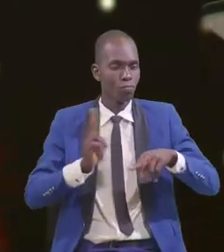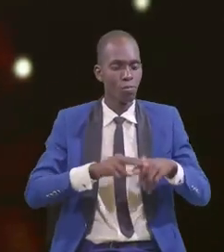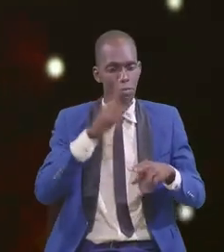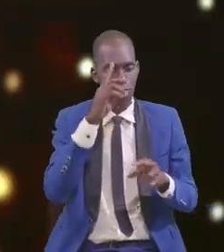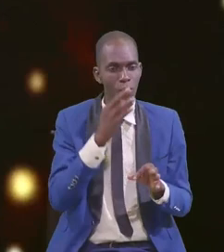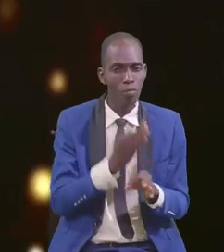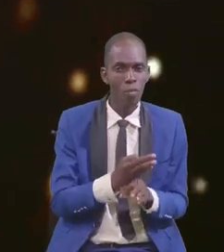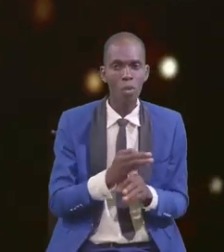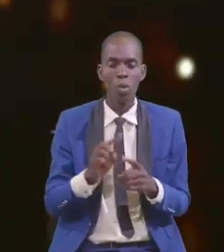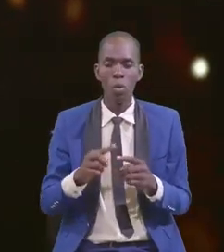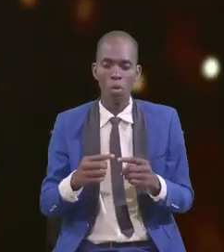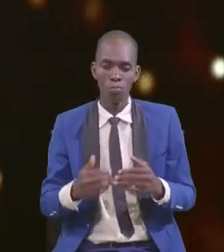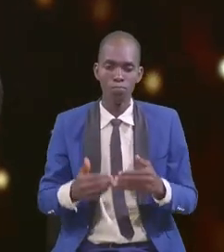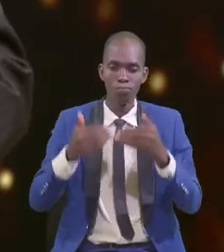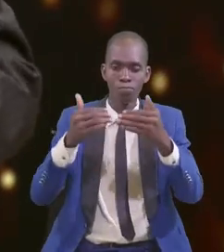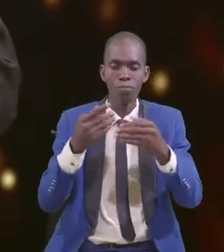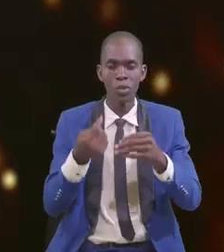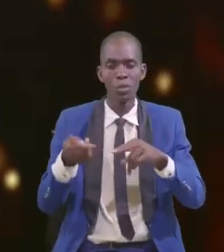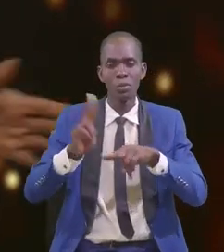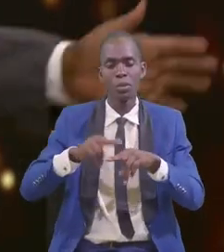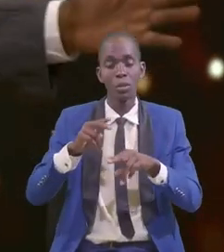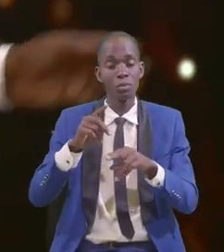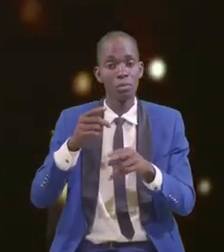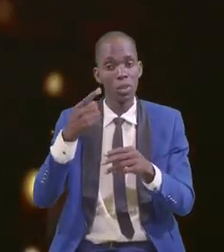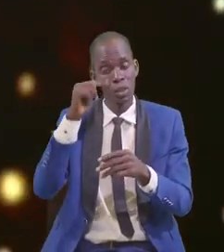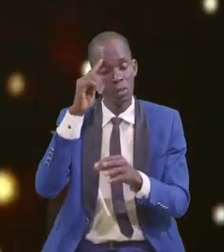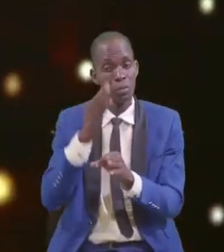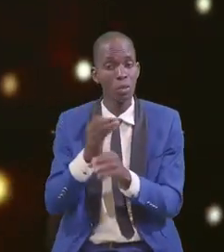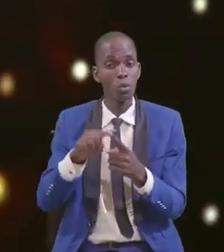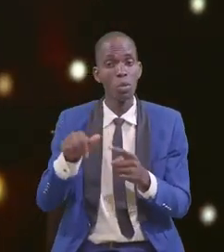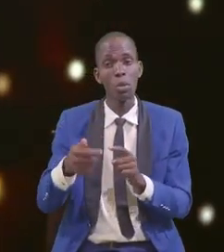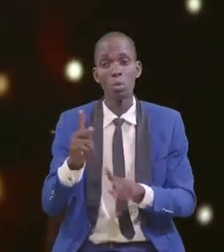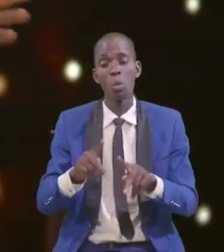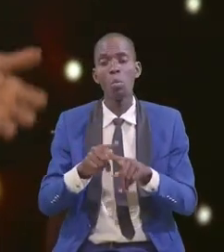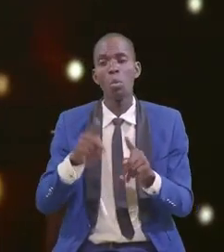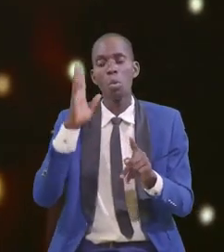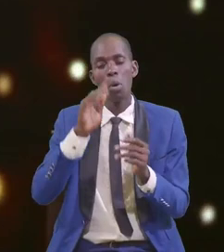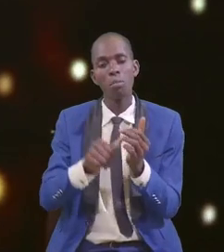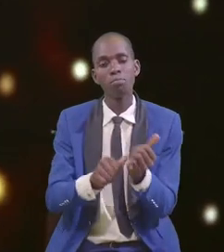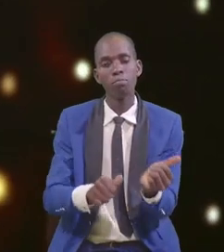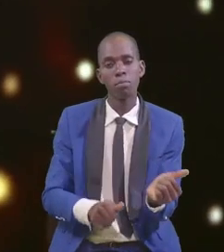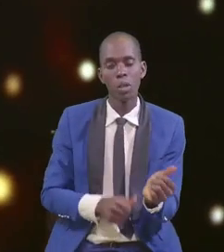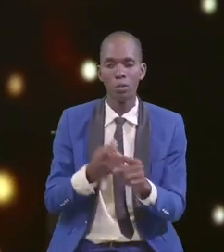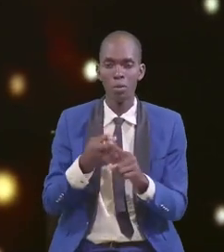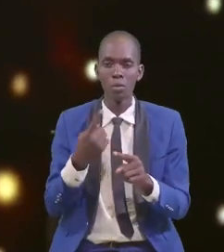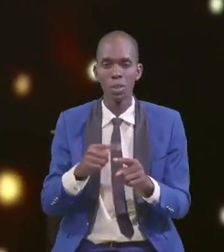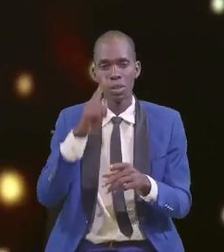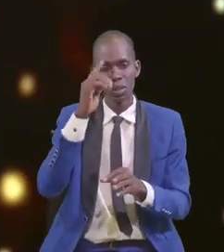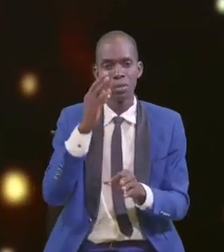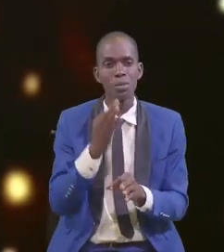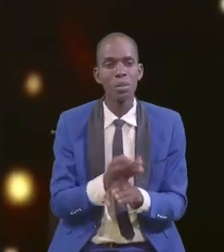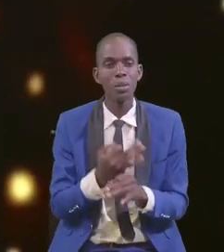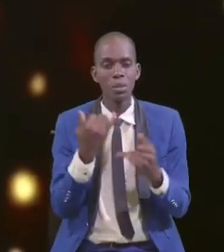and extending that faith to other people. They will go back from the faith, they depart from the faith,